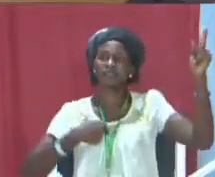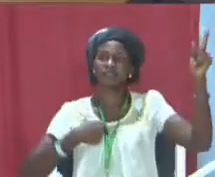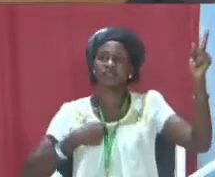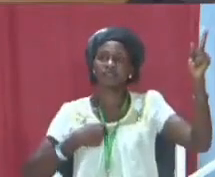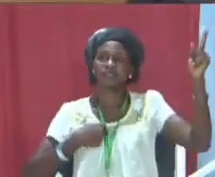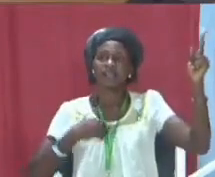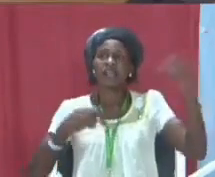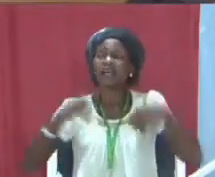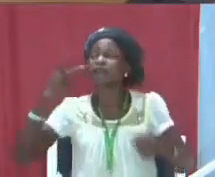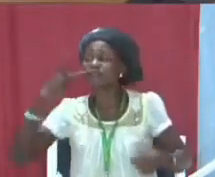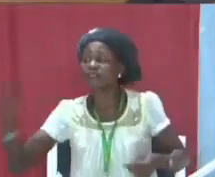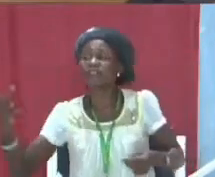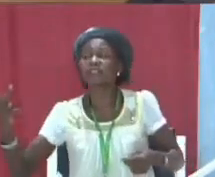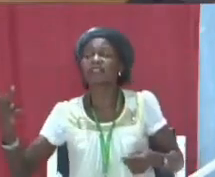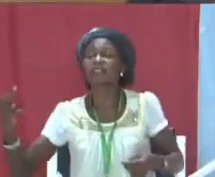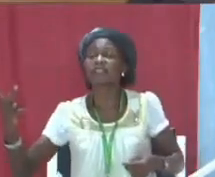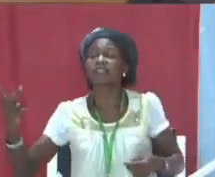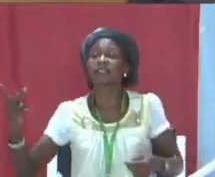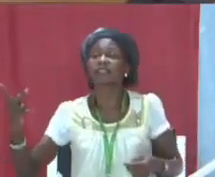Have you seen?